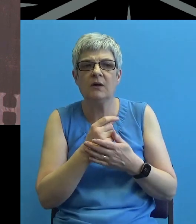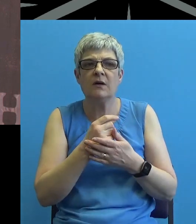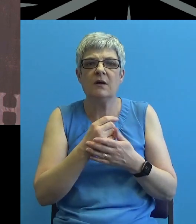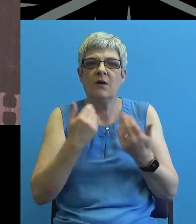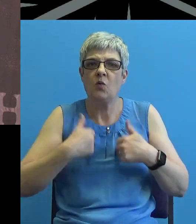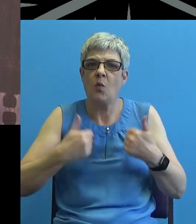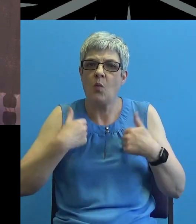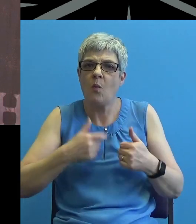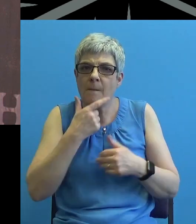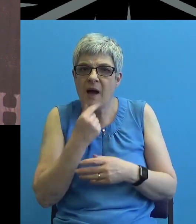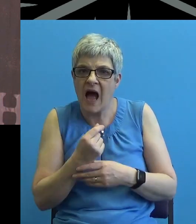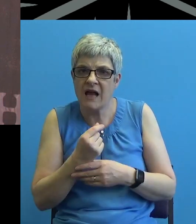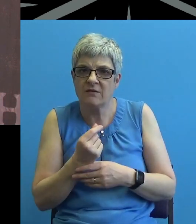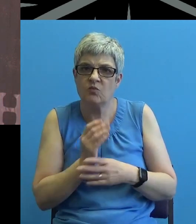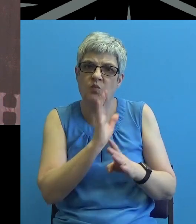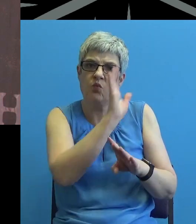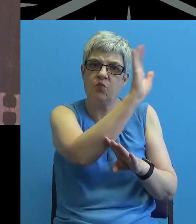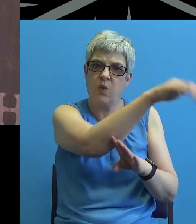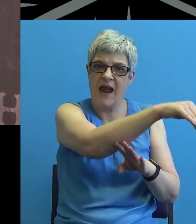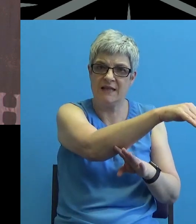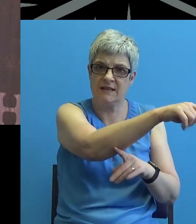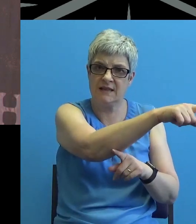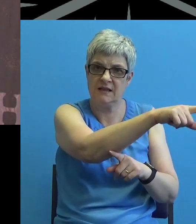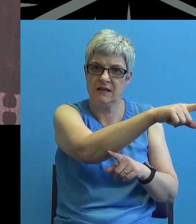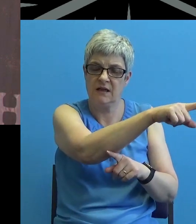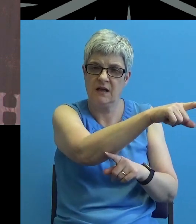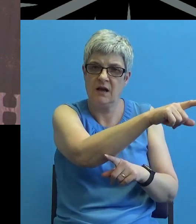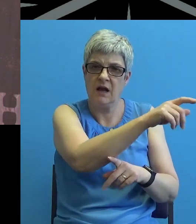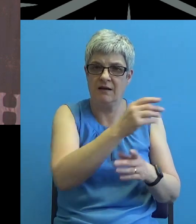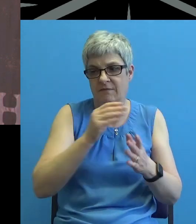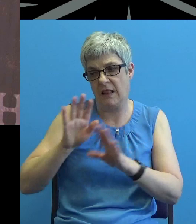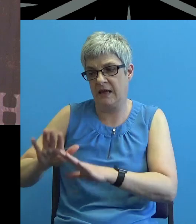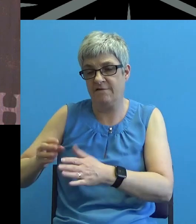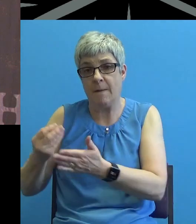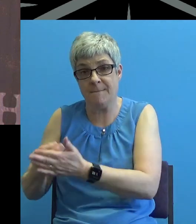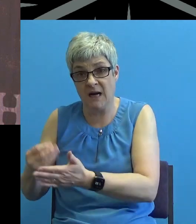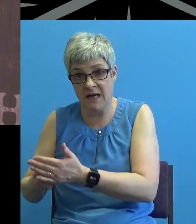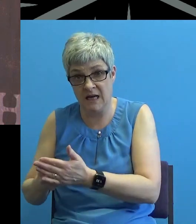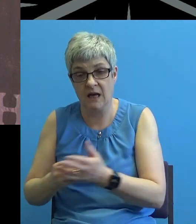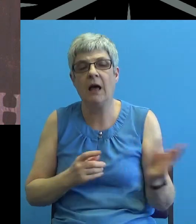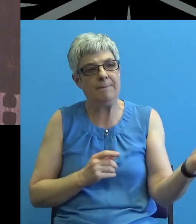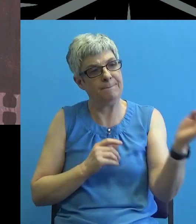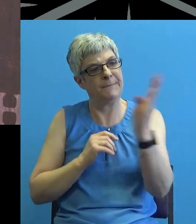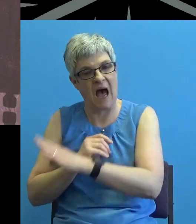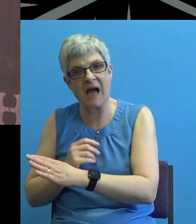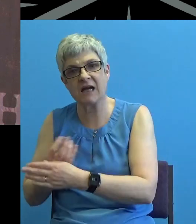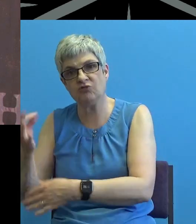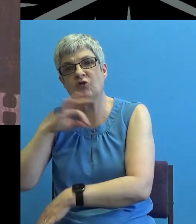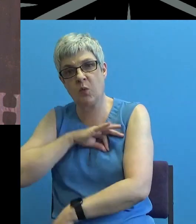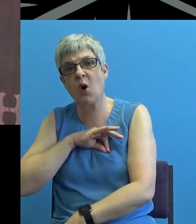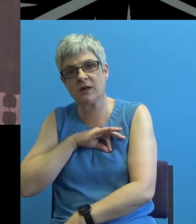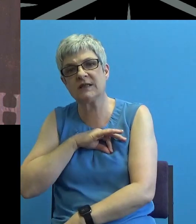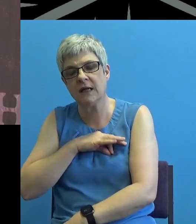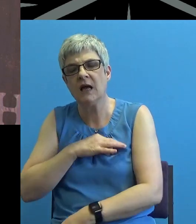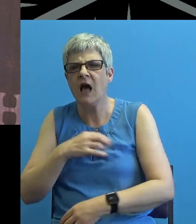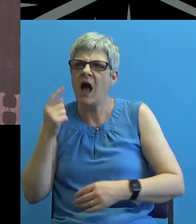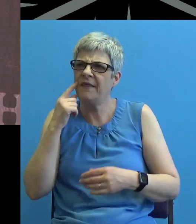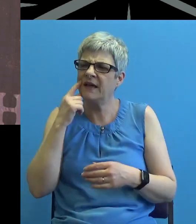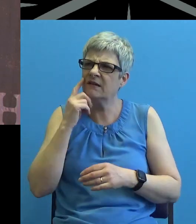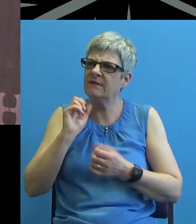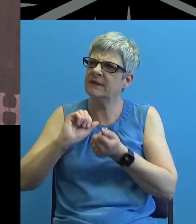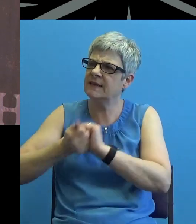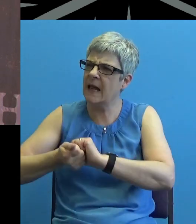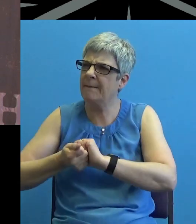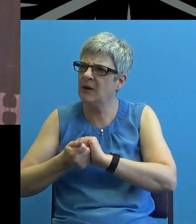his disciples and servants with money, only to return and reward them. And I can imagine the disciples, having just heard